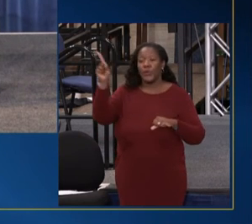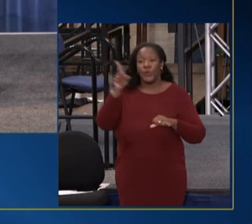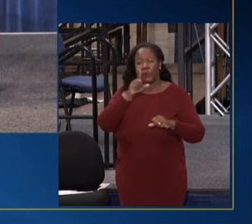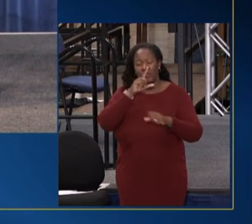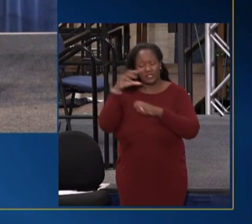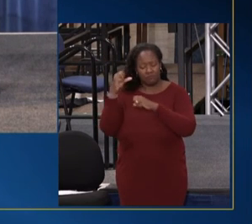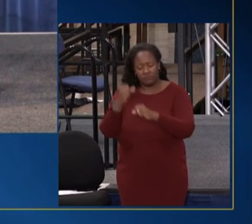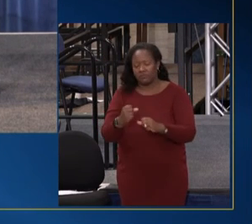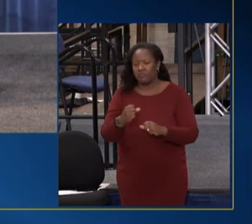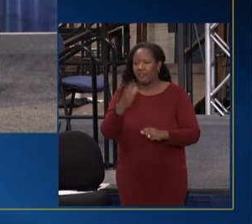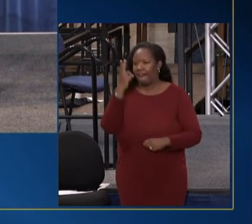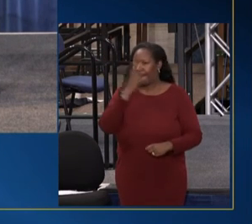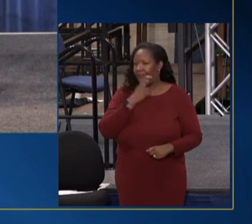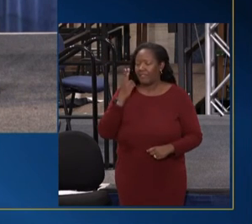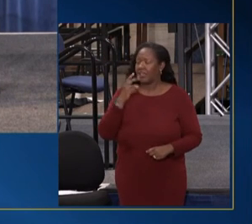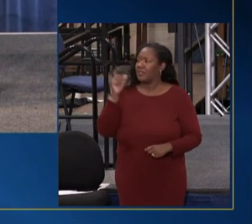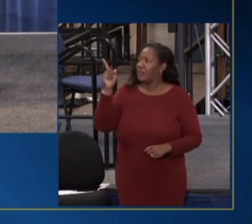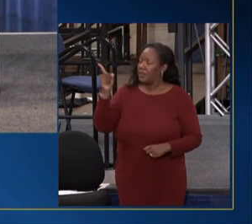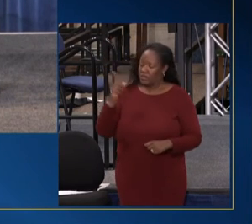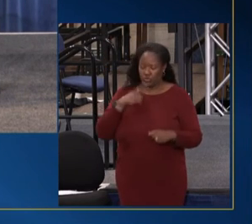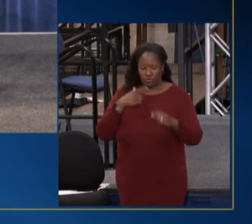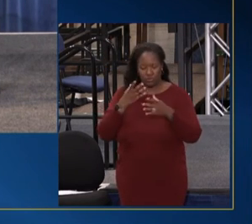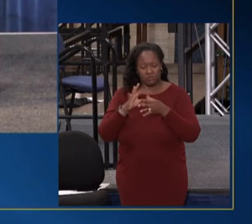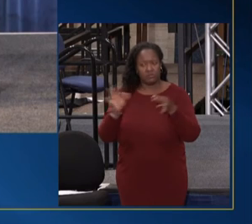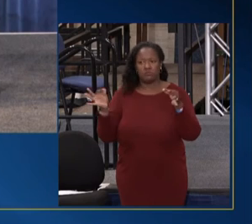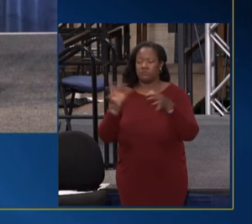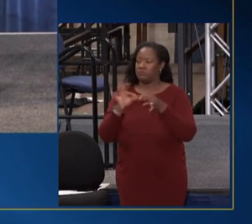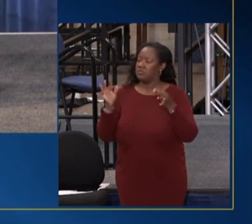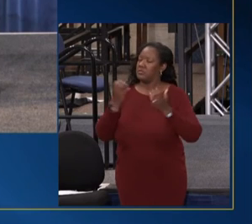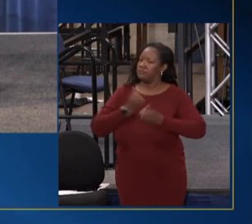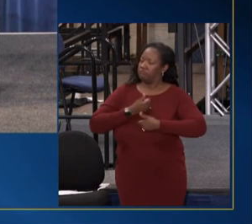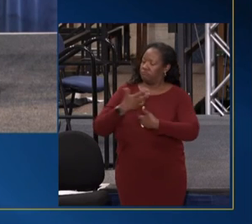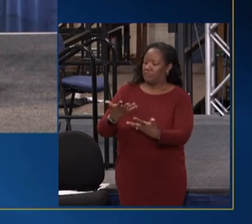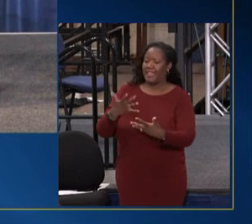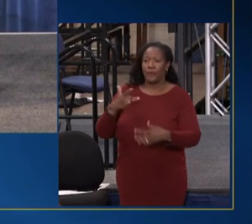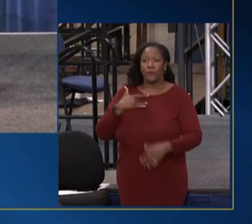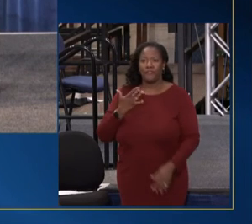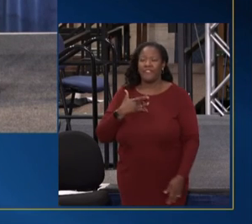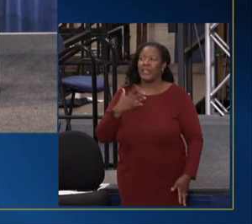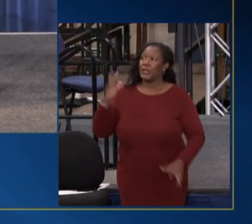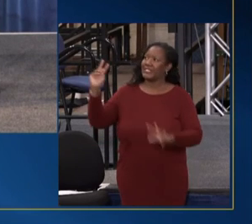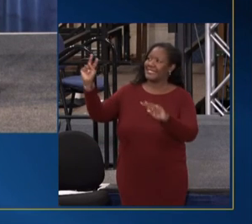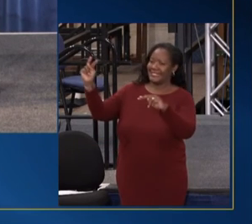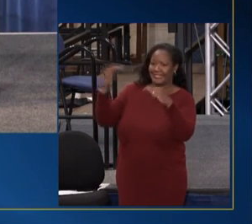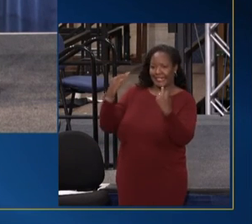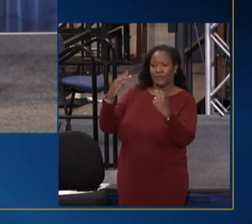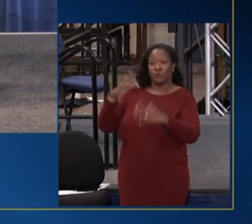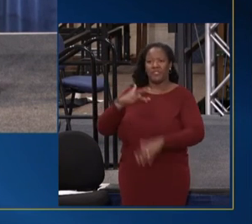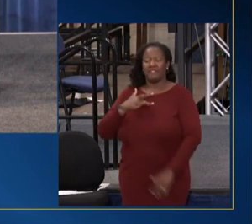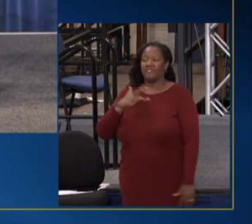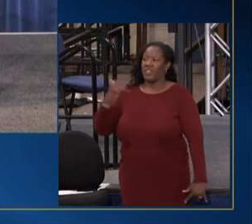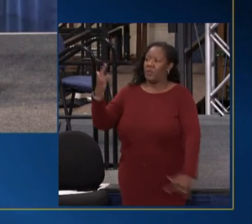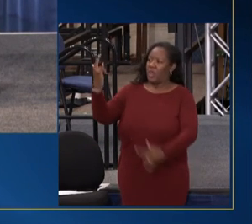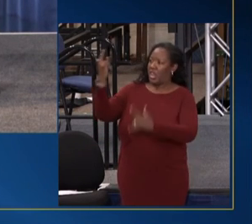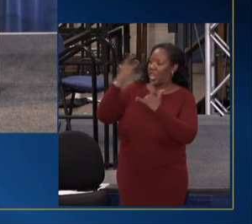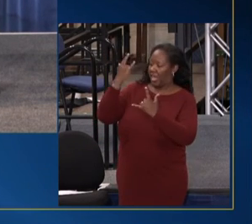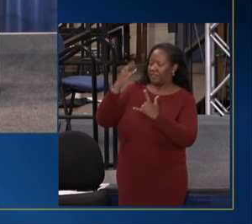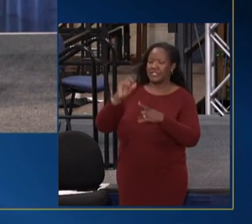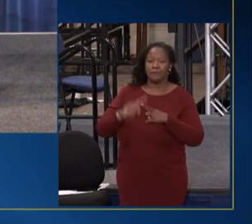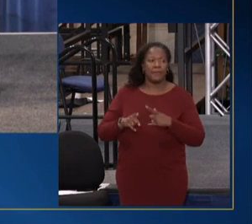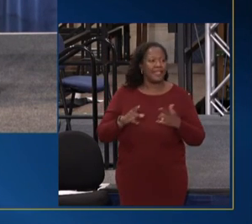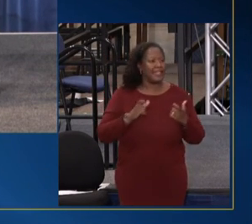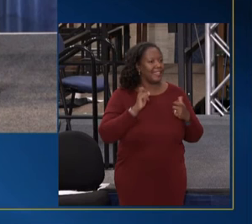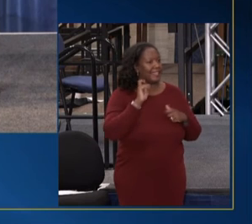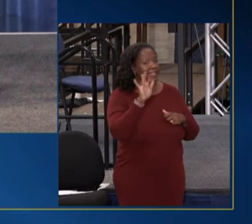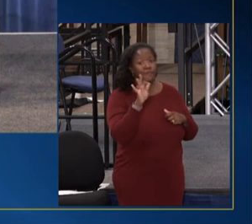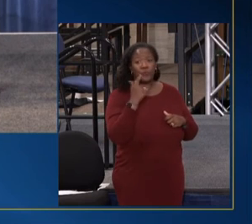Catholic, say those words, and that they felt seen and they felt loved by this administration. And so I won't top that, but I think if we could just